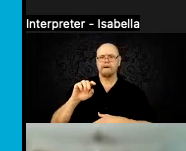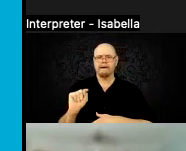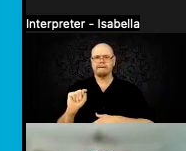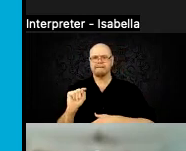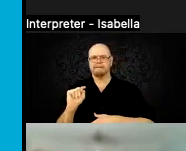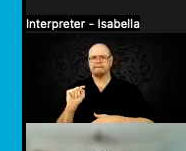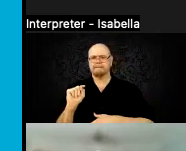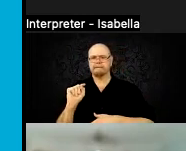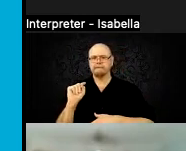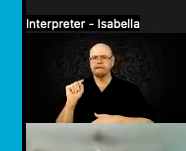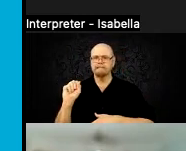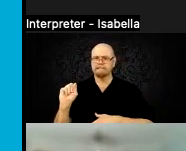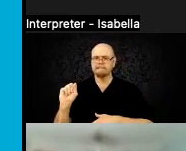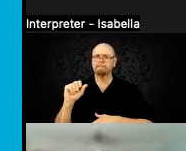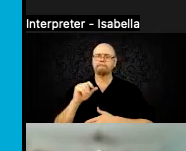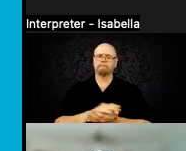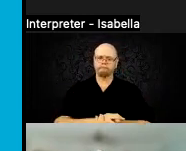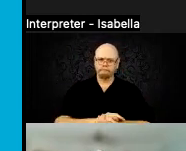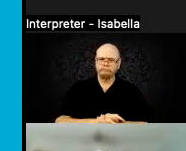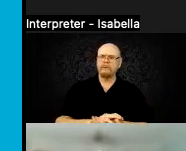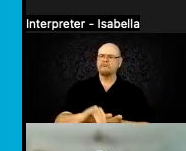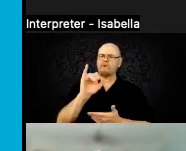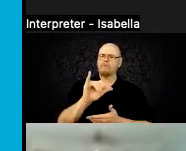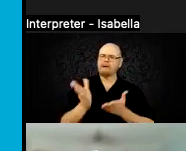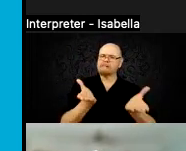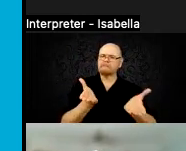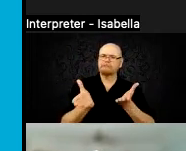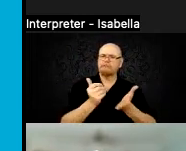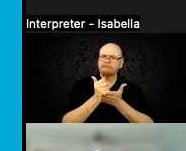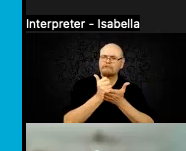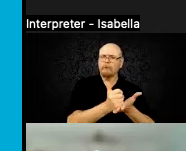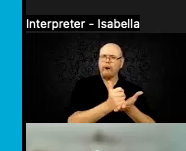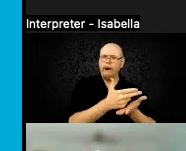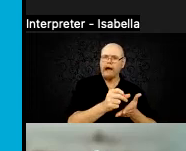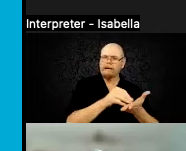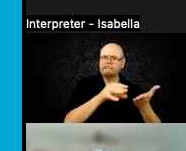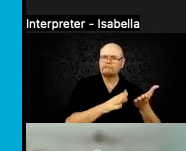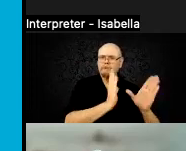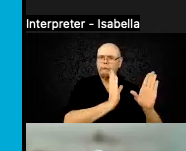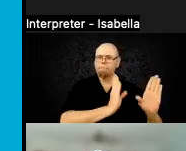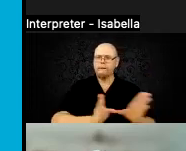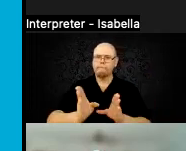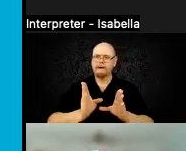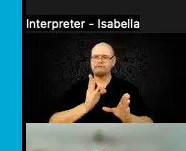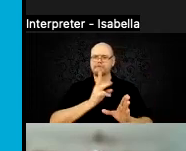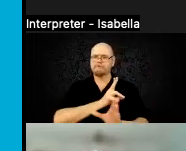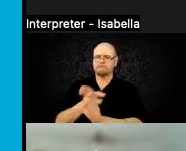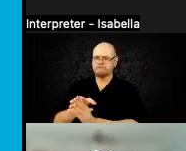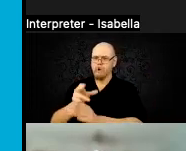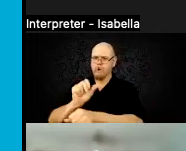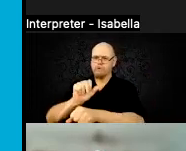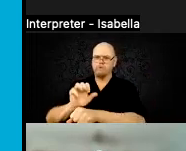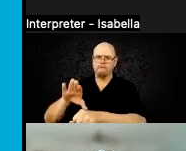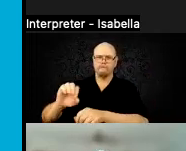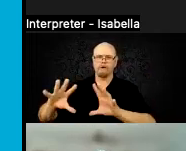services. So these are those services that are supposed to be there to help youth prepare, right, to enter the workforce and their community. So these are